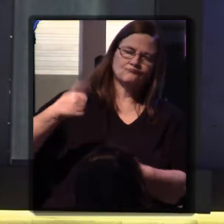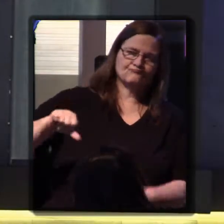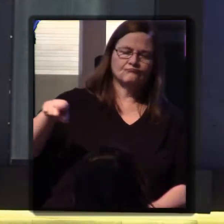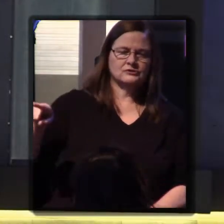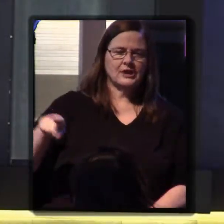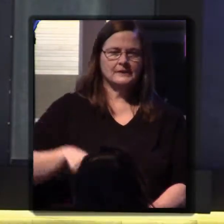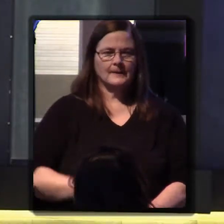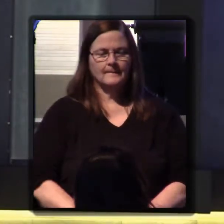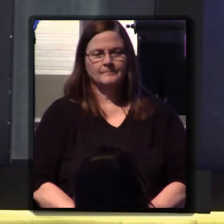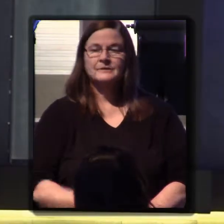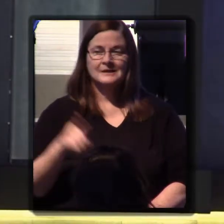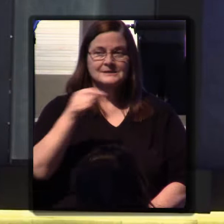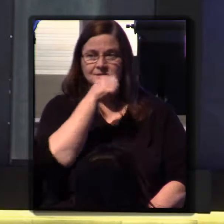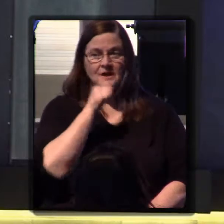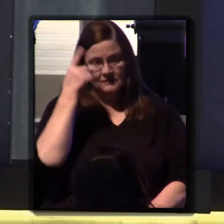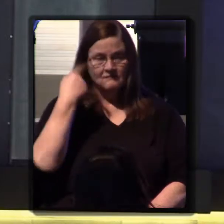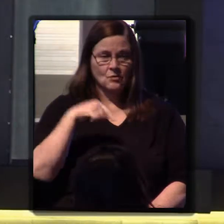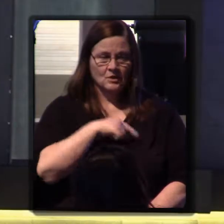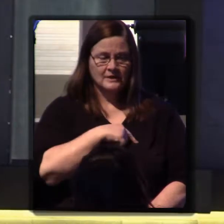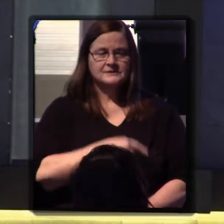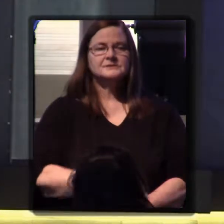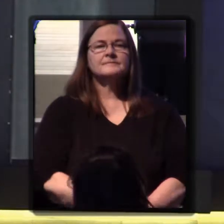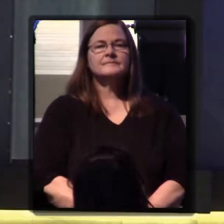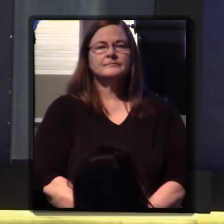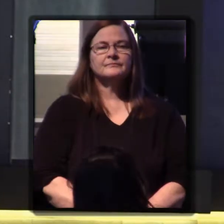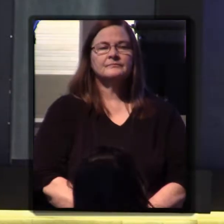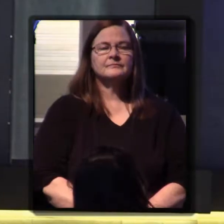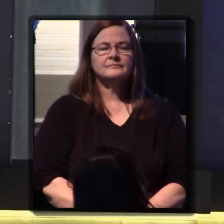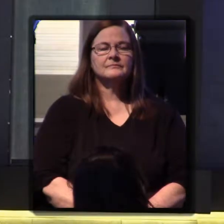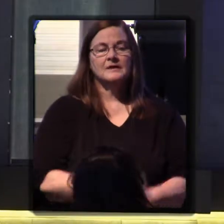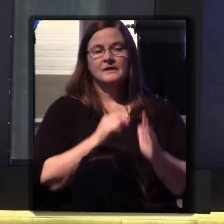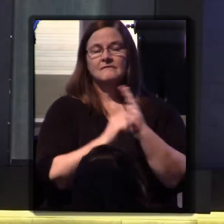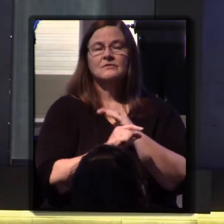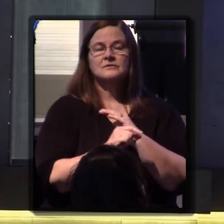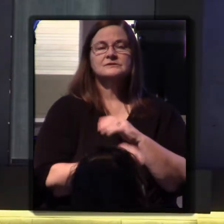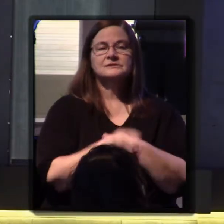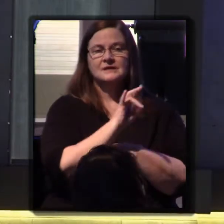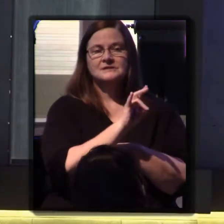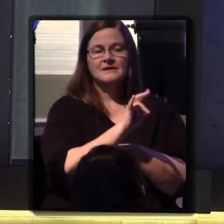is rejected by us. He suffered for us.